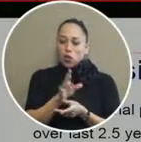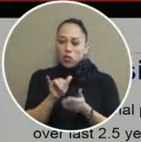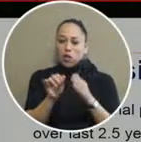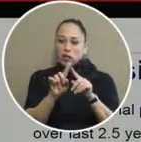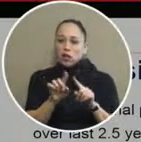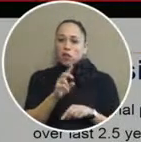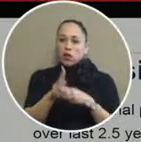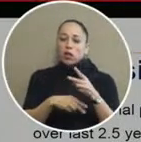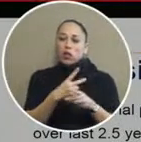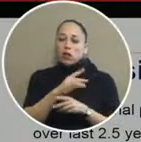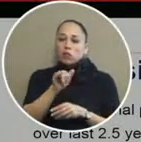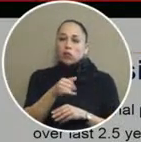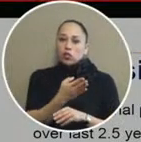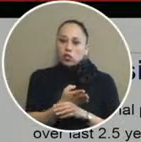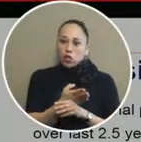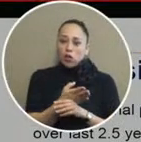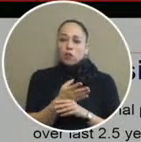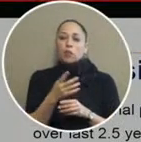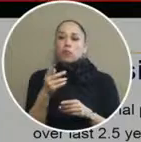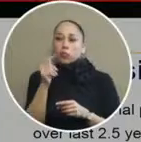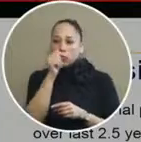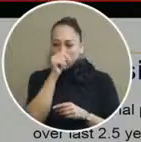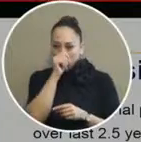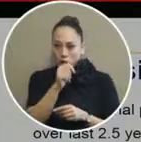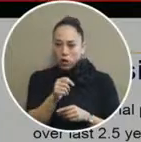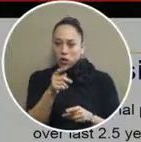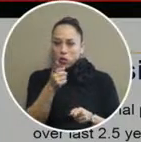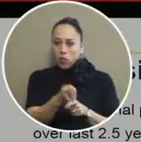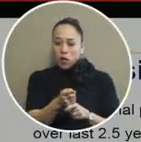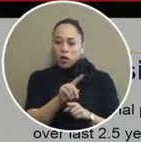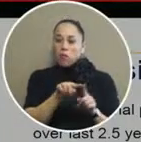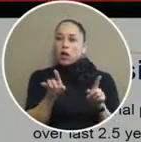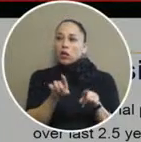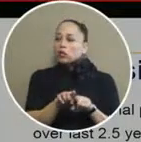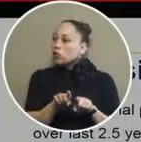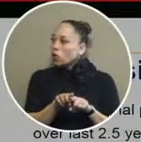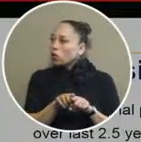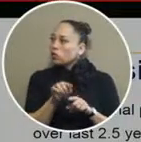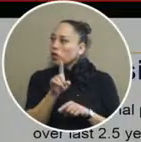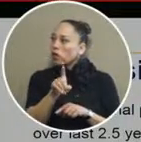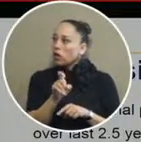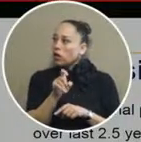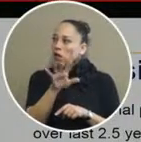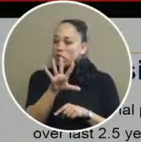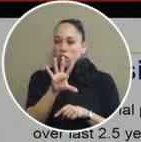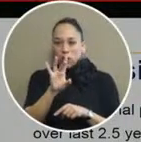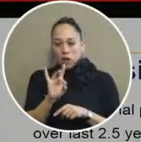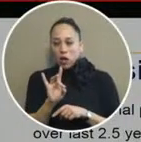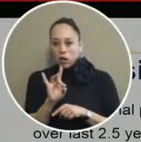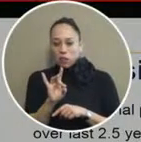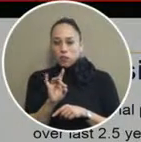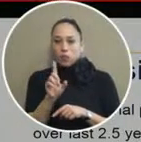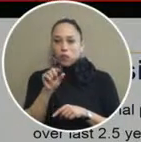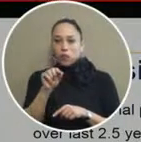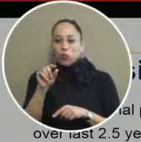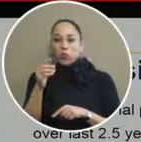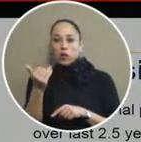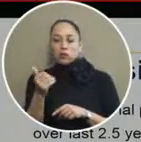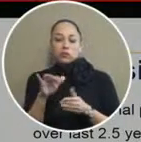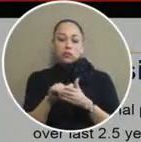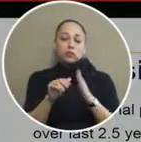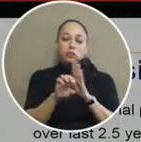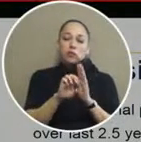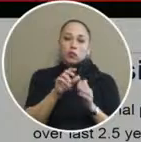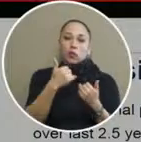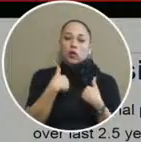types as pictured in the chart on the right. But then there's also been 158 provisional assignments since 2015. So an example, we